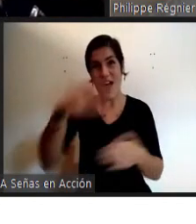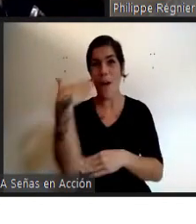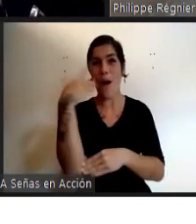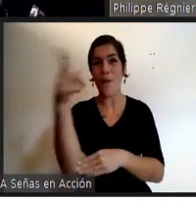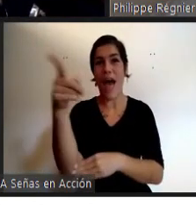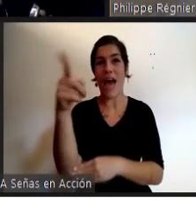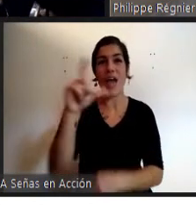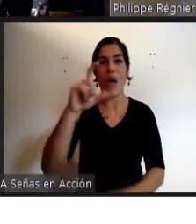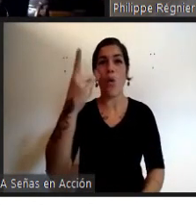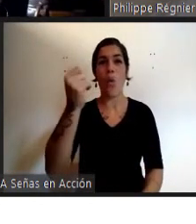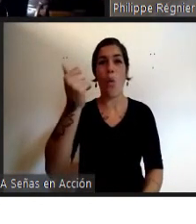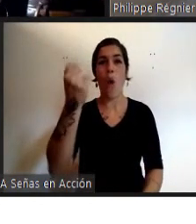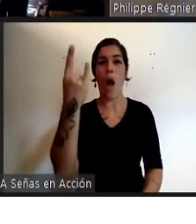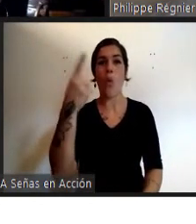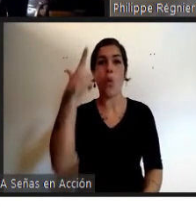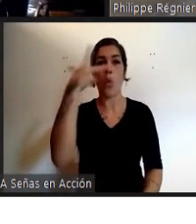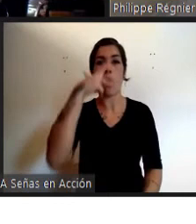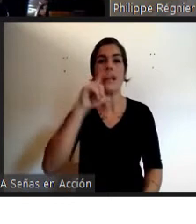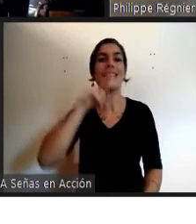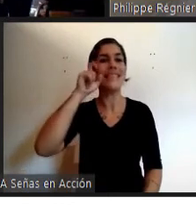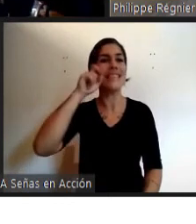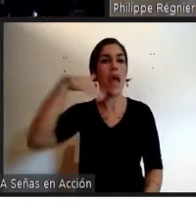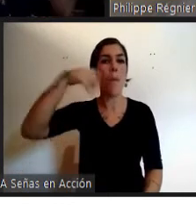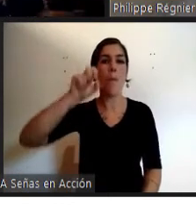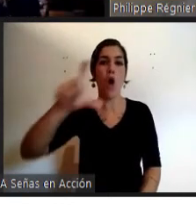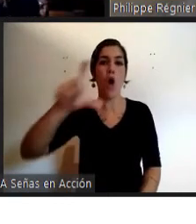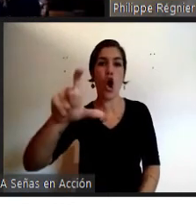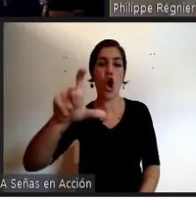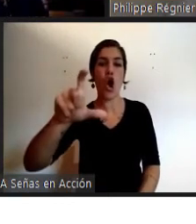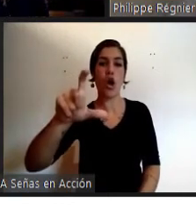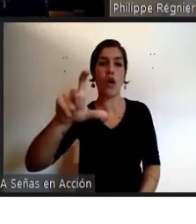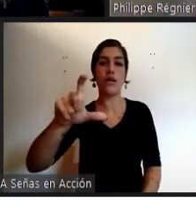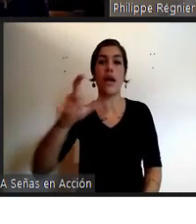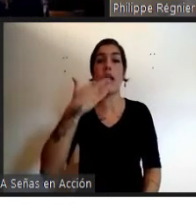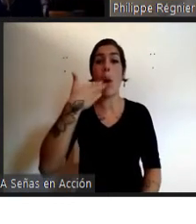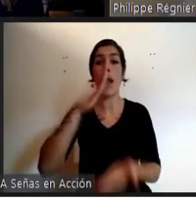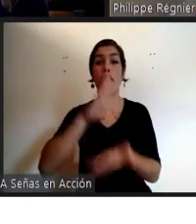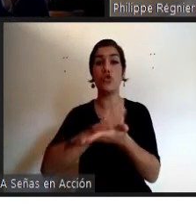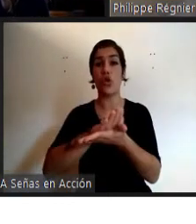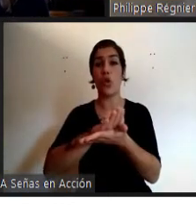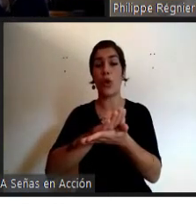to each of you. I'll give the floor to Cuauhtémoc first, so we can